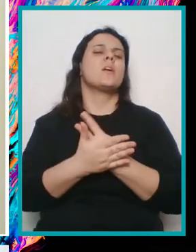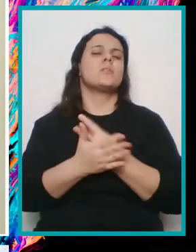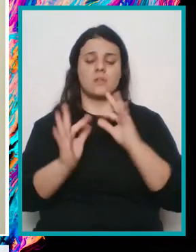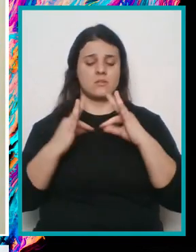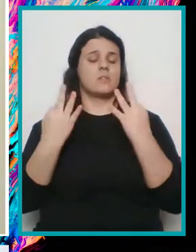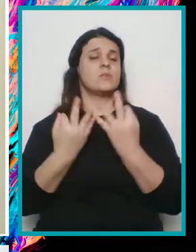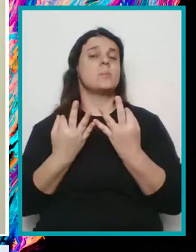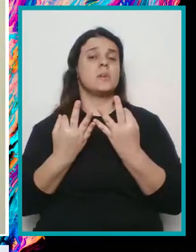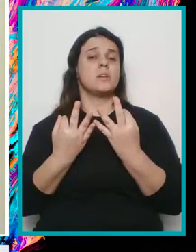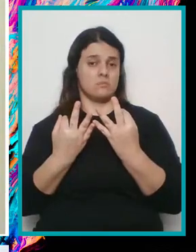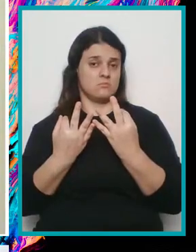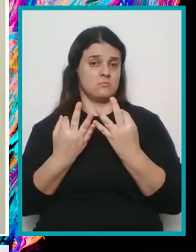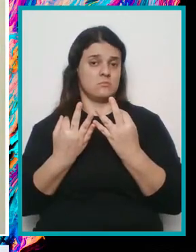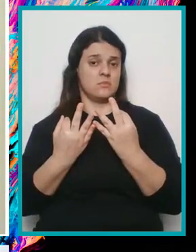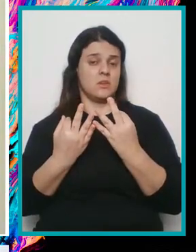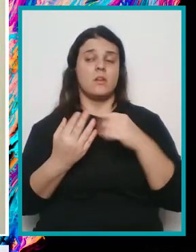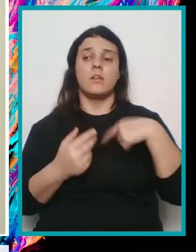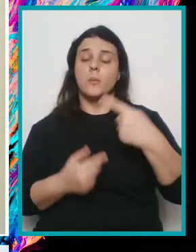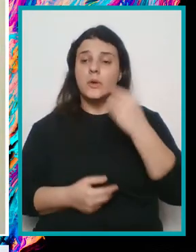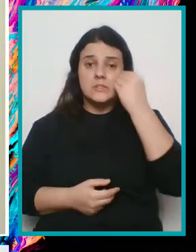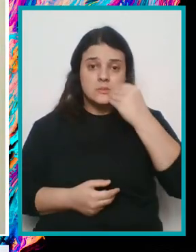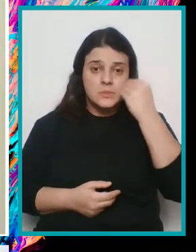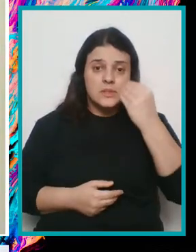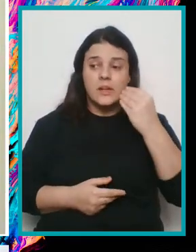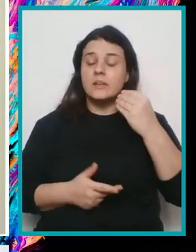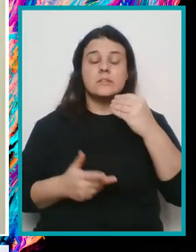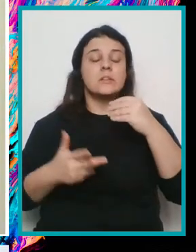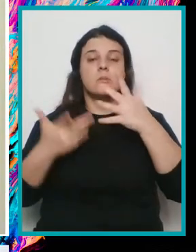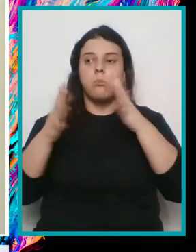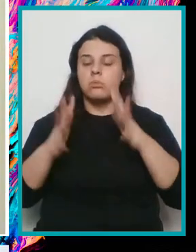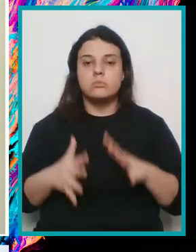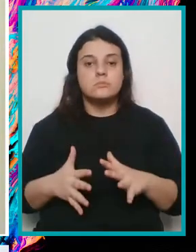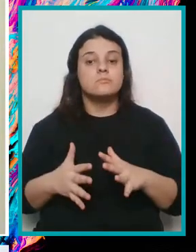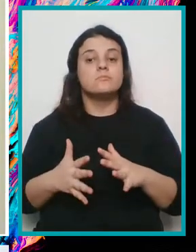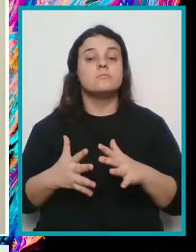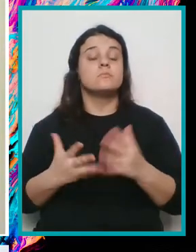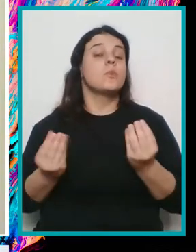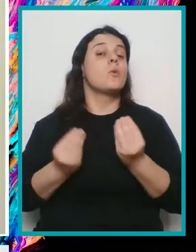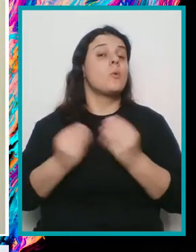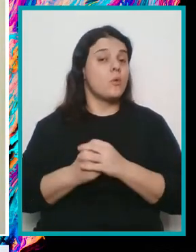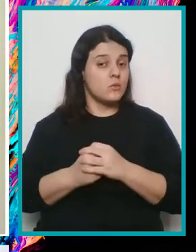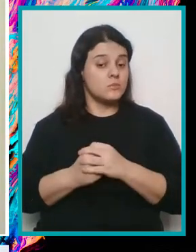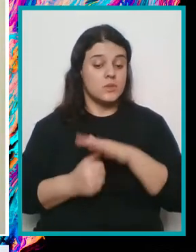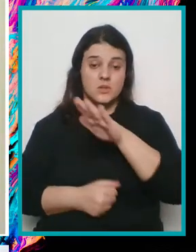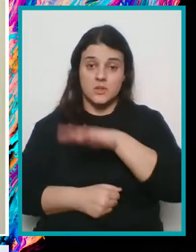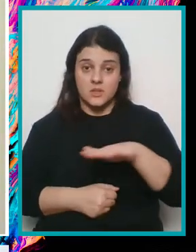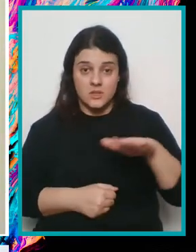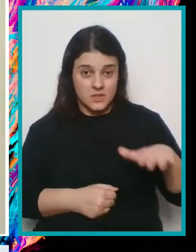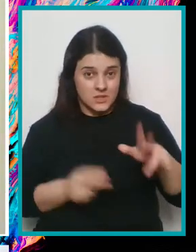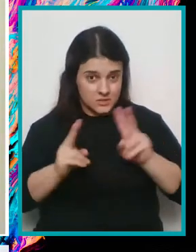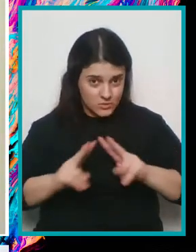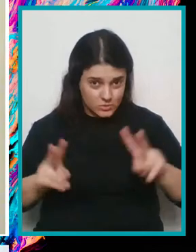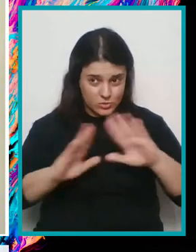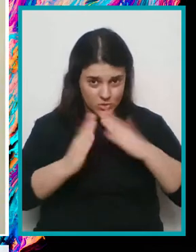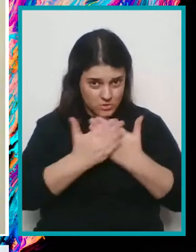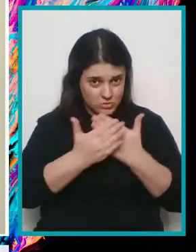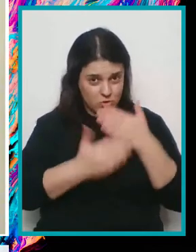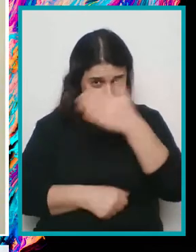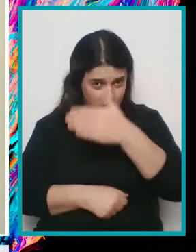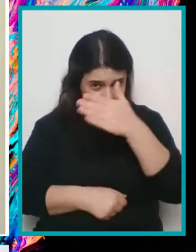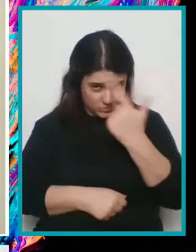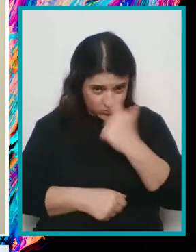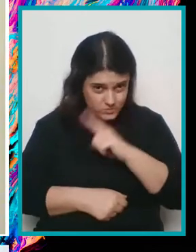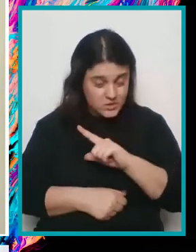health facilities? The climate crisis is an issue that affects every